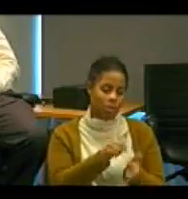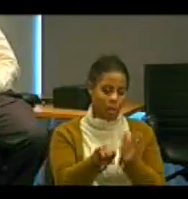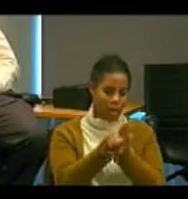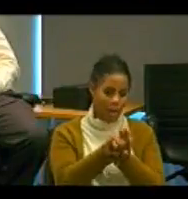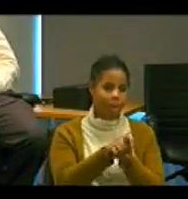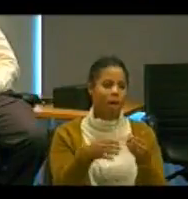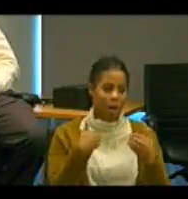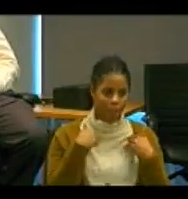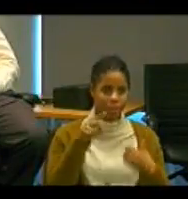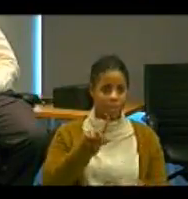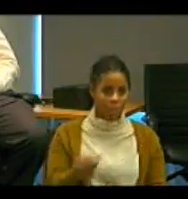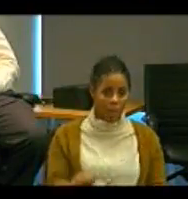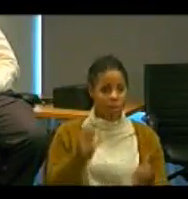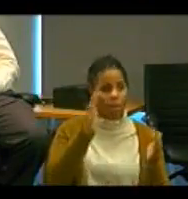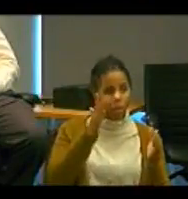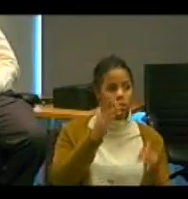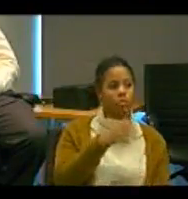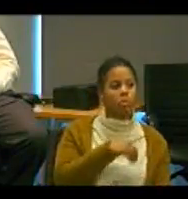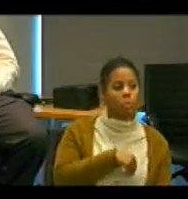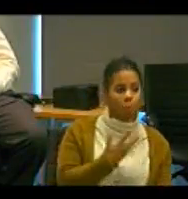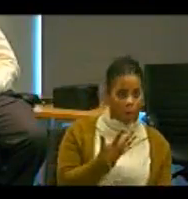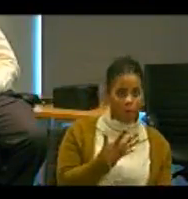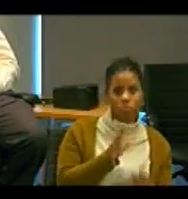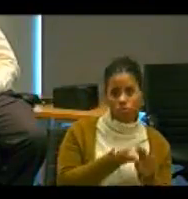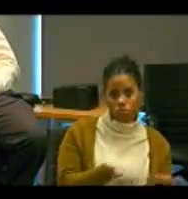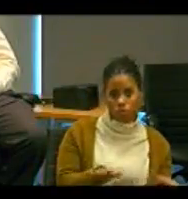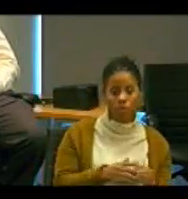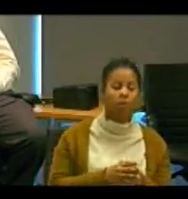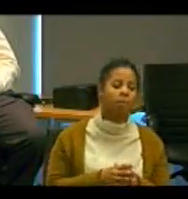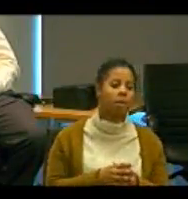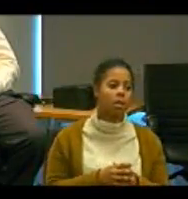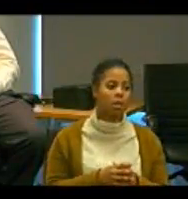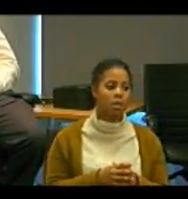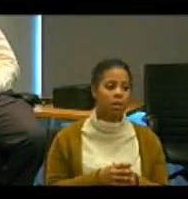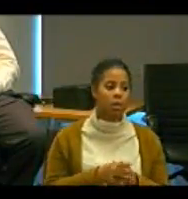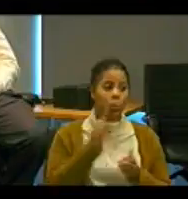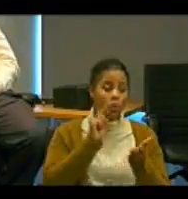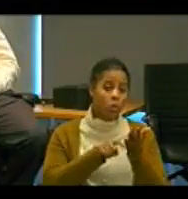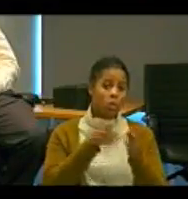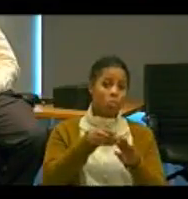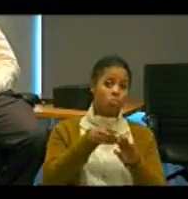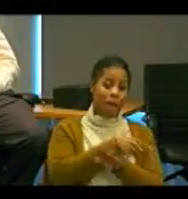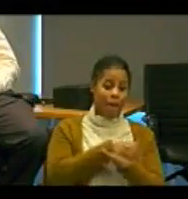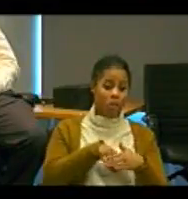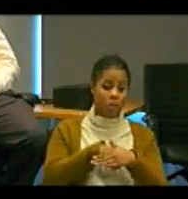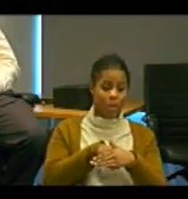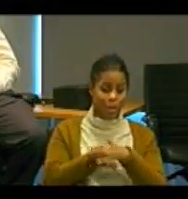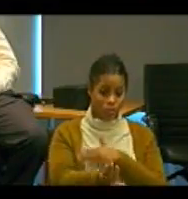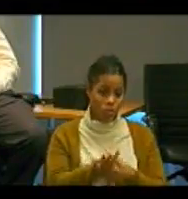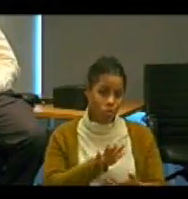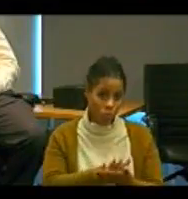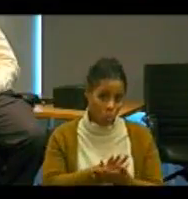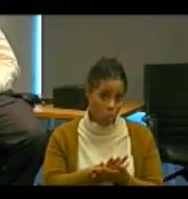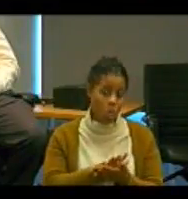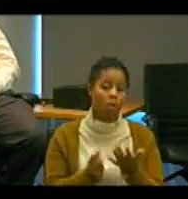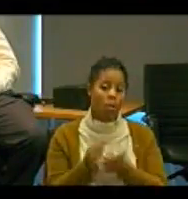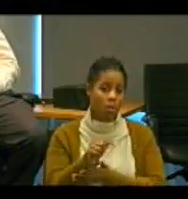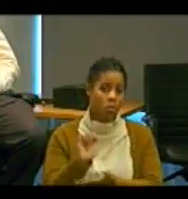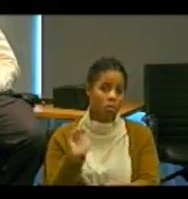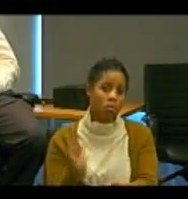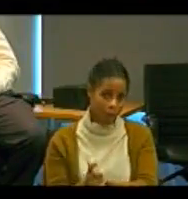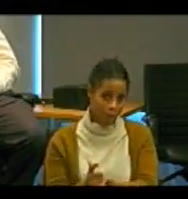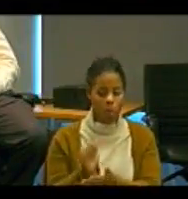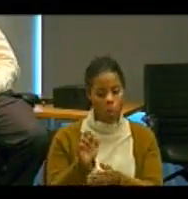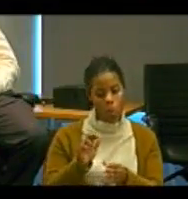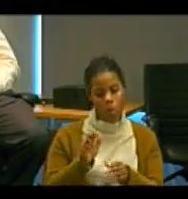otherwise similar children who are white or English speaking. And we've found that prior to school entry, after school entry, for special ed generally,